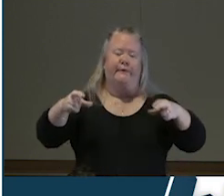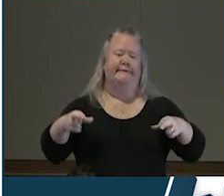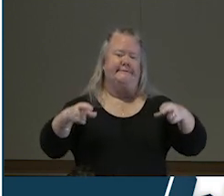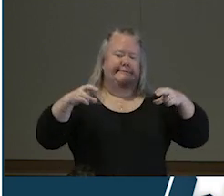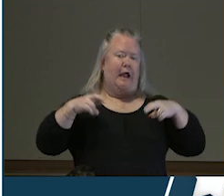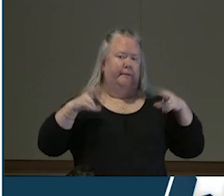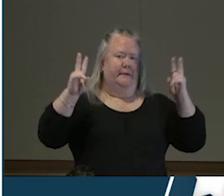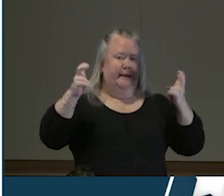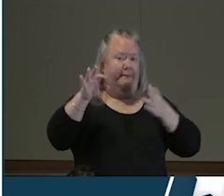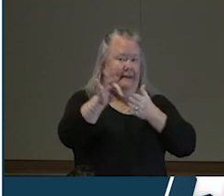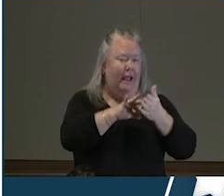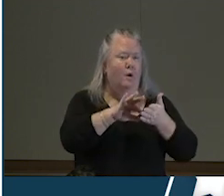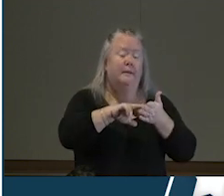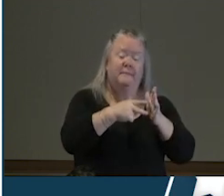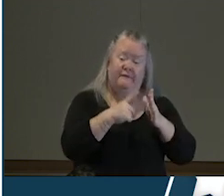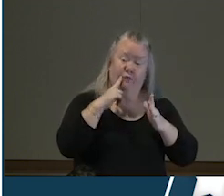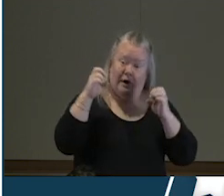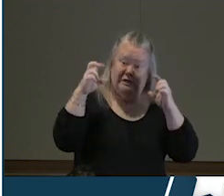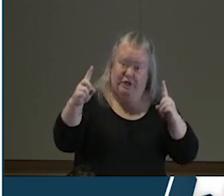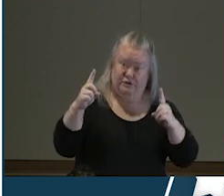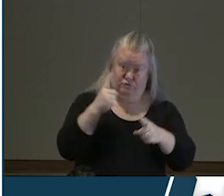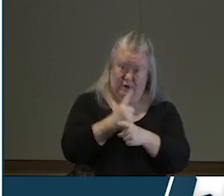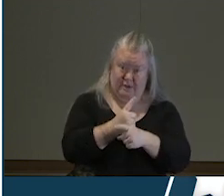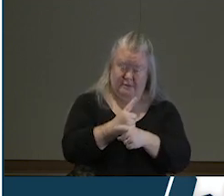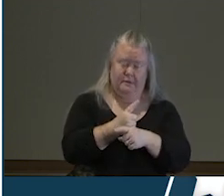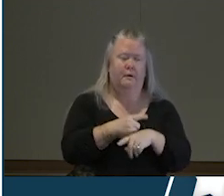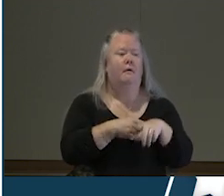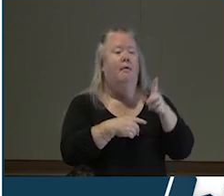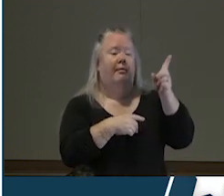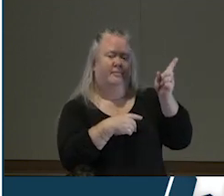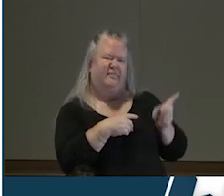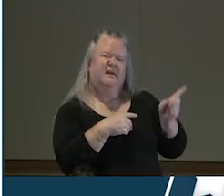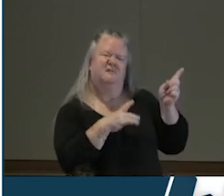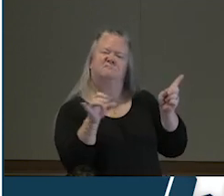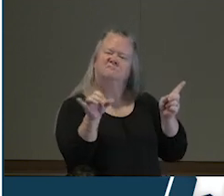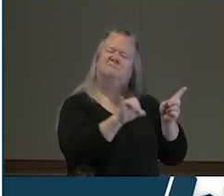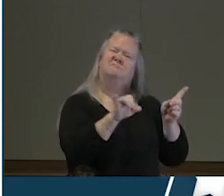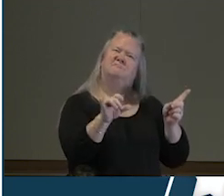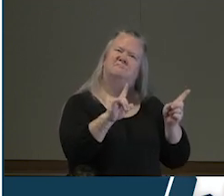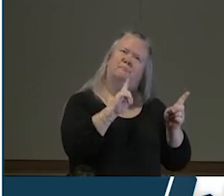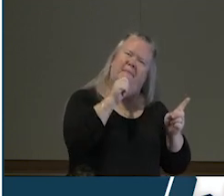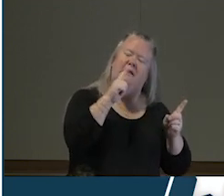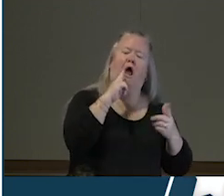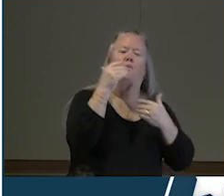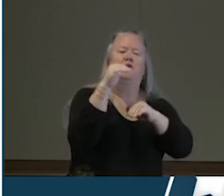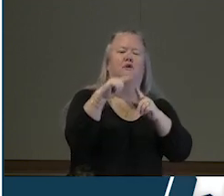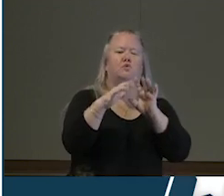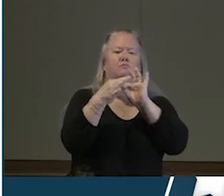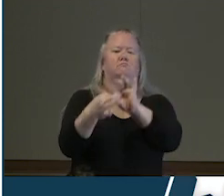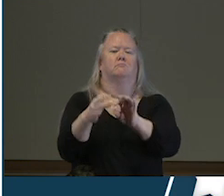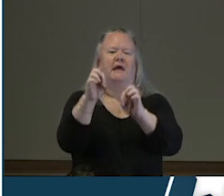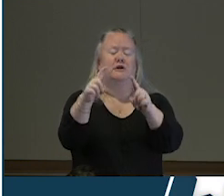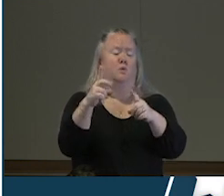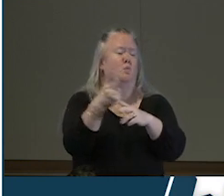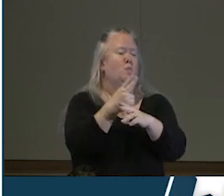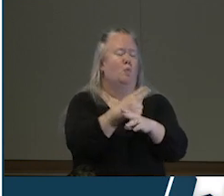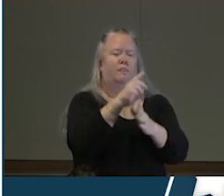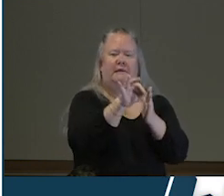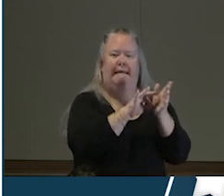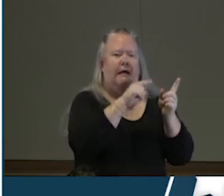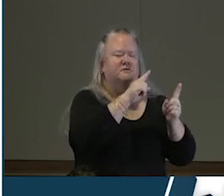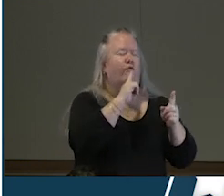retirement-like account that's designed for education, right? These are like that, except not restricted to education. We can use them